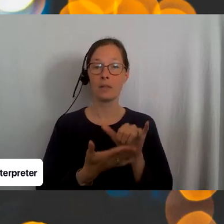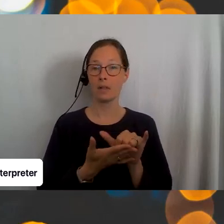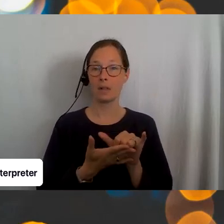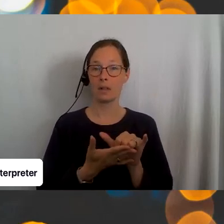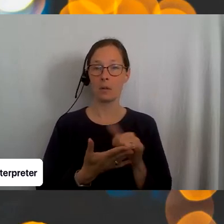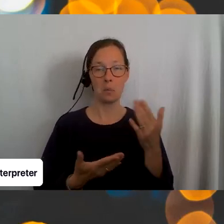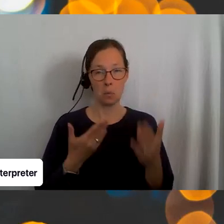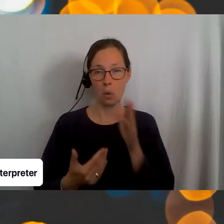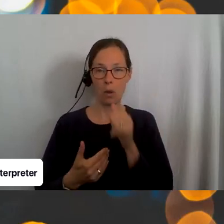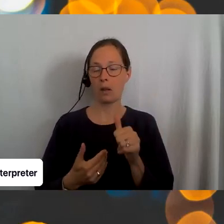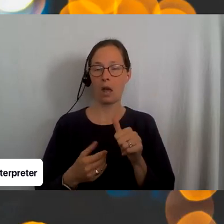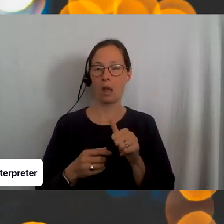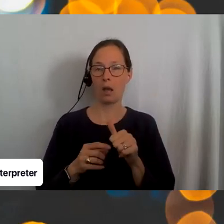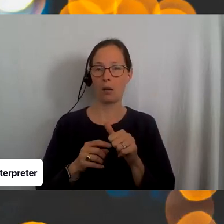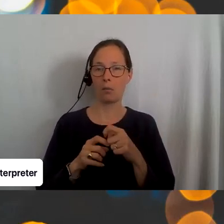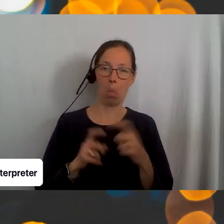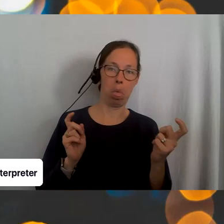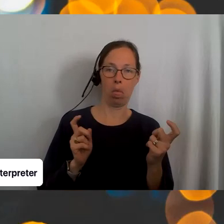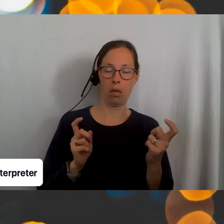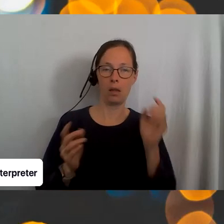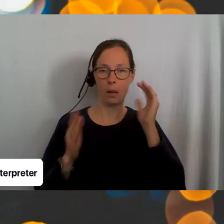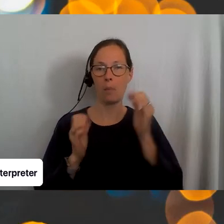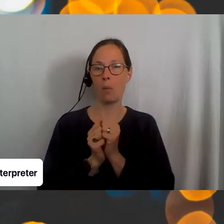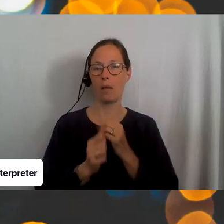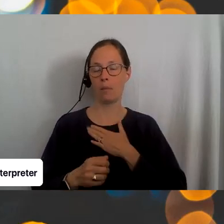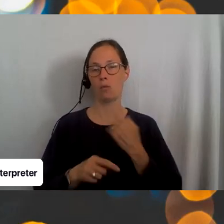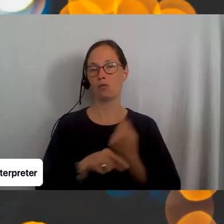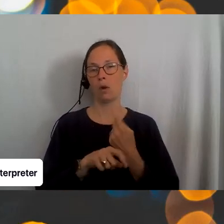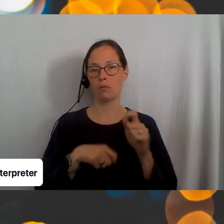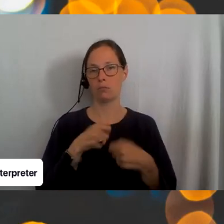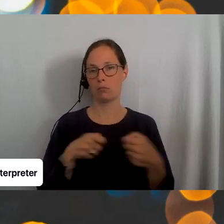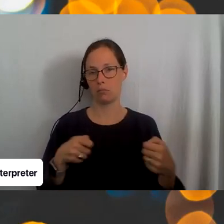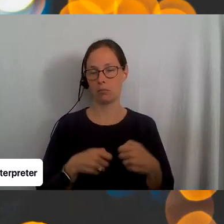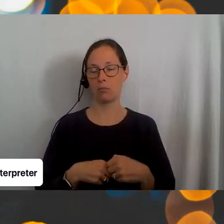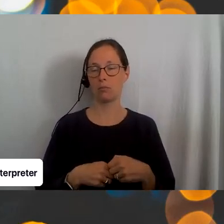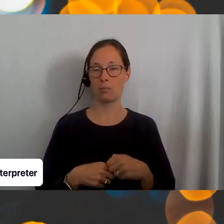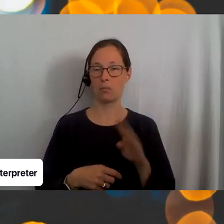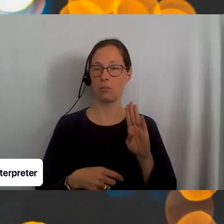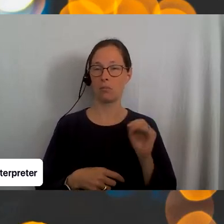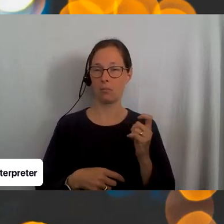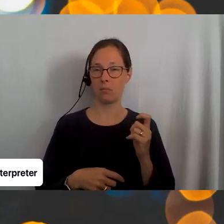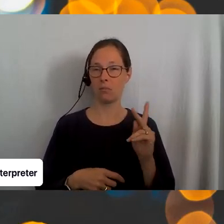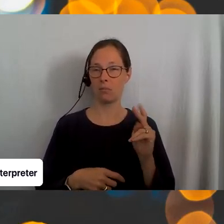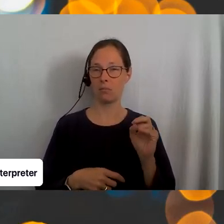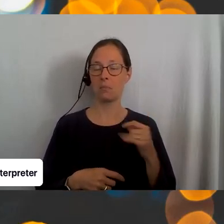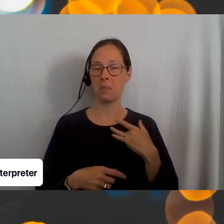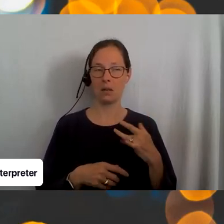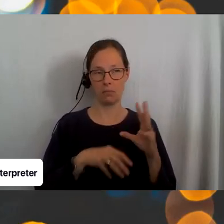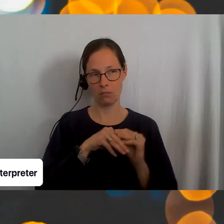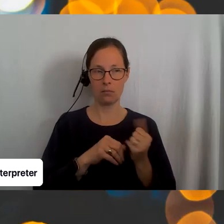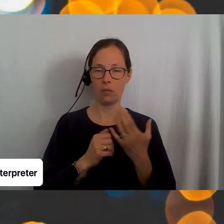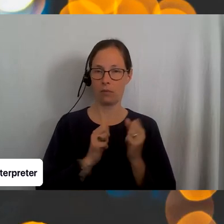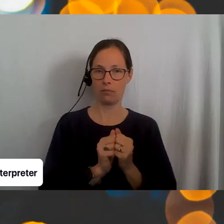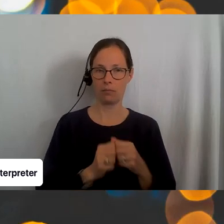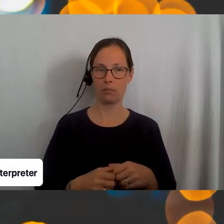likely to slip out than the box knot. But the box knot just kind of holds everything in place there. You